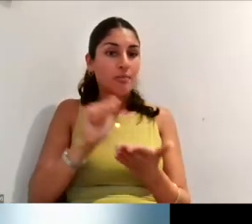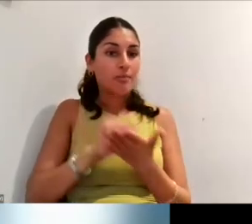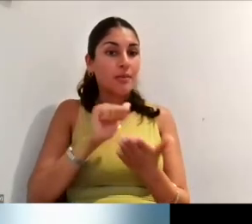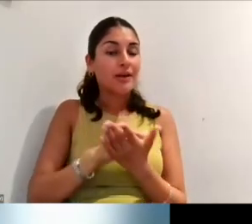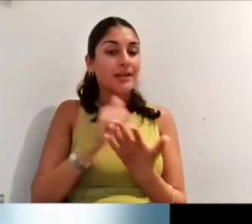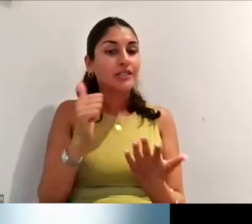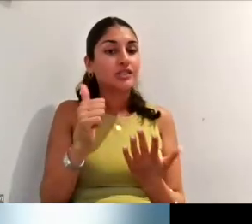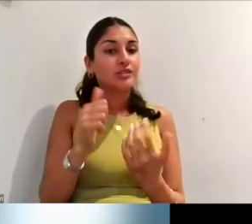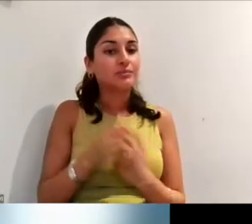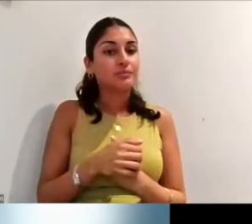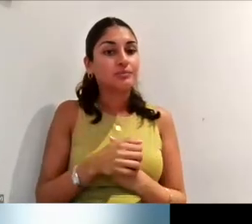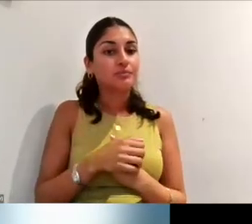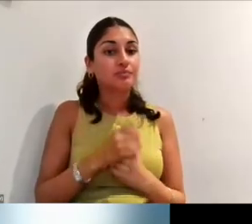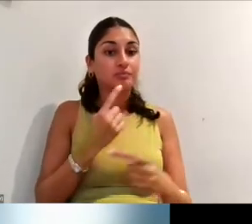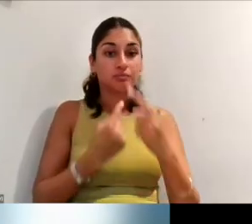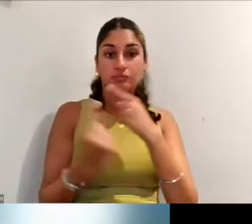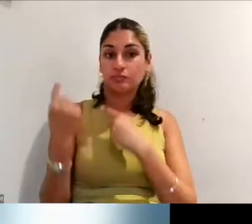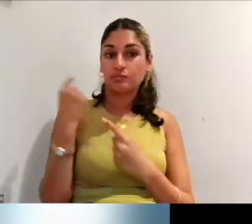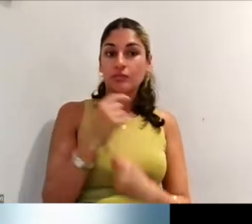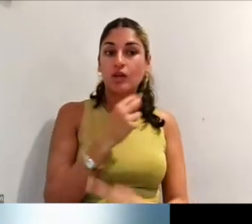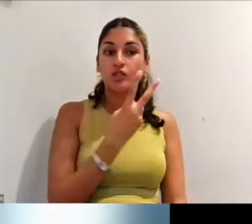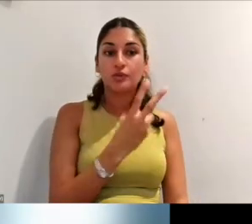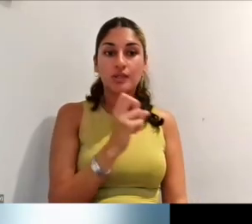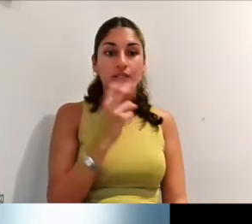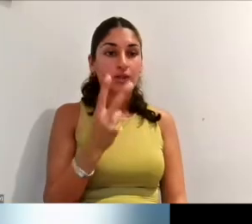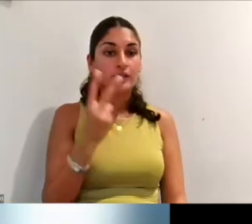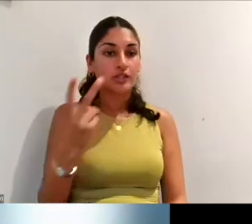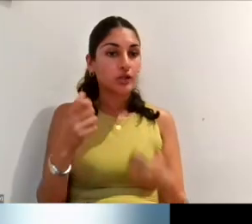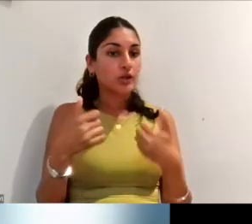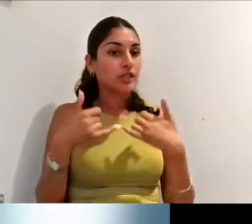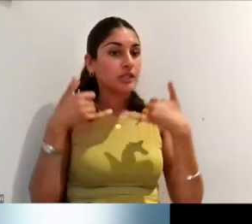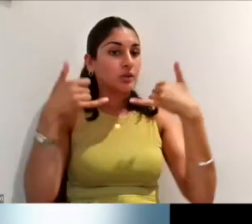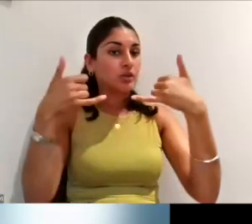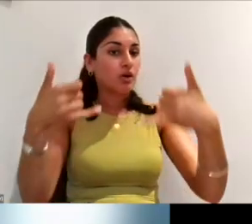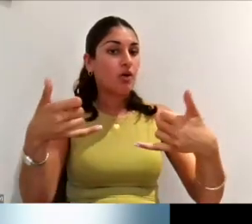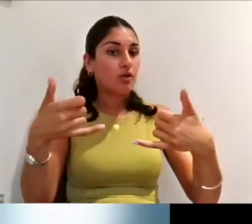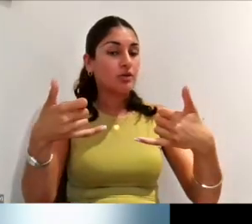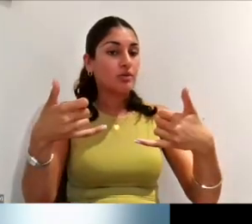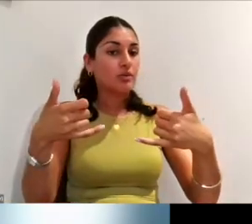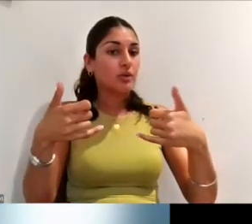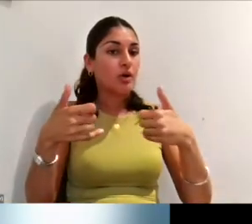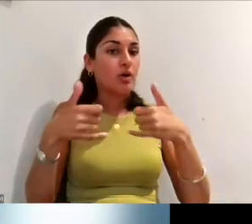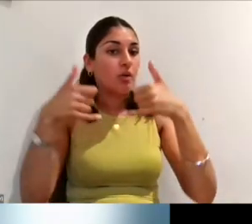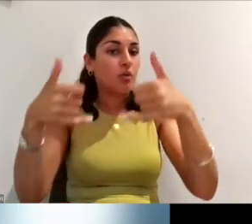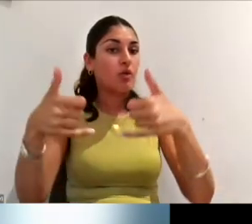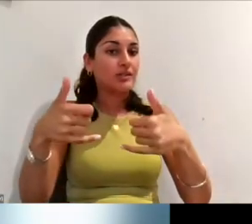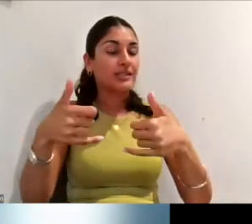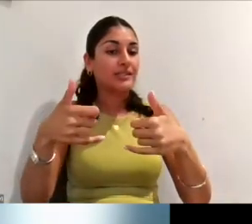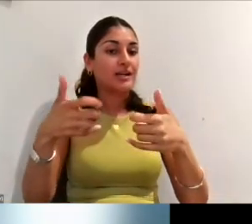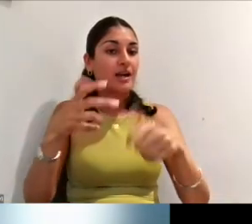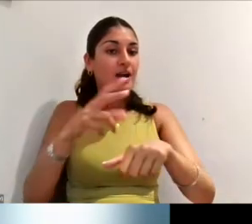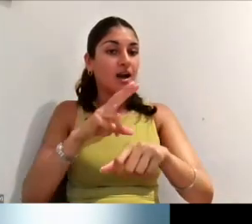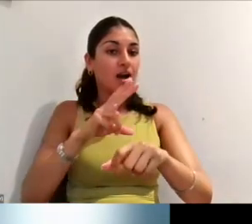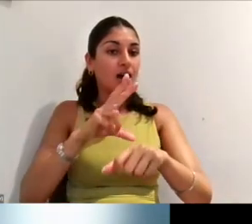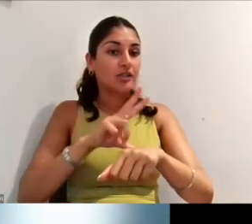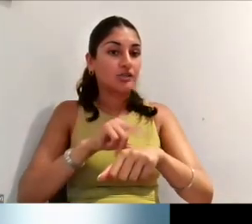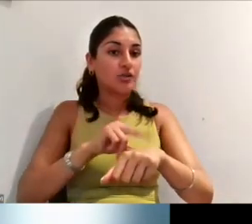2022, she was awarded an honorary by the University of Wolverhampton. And in